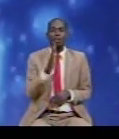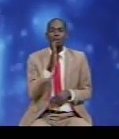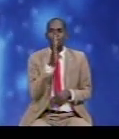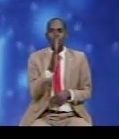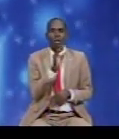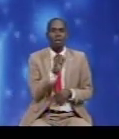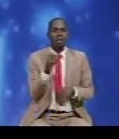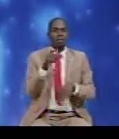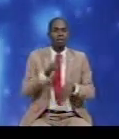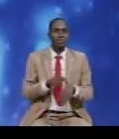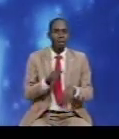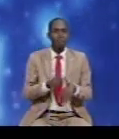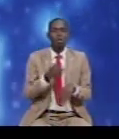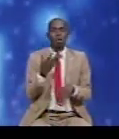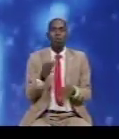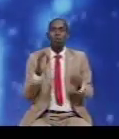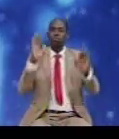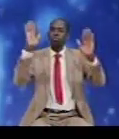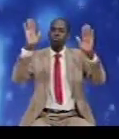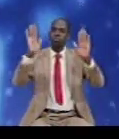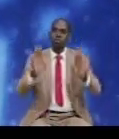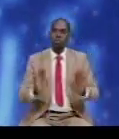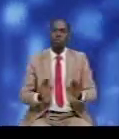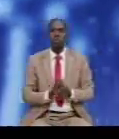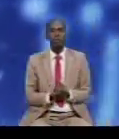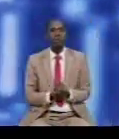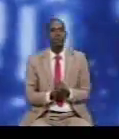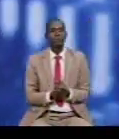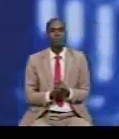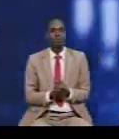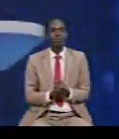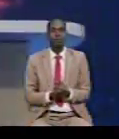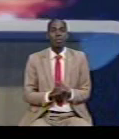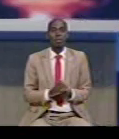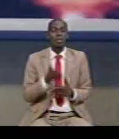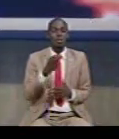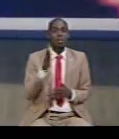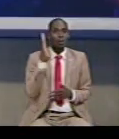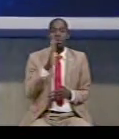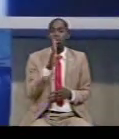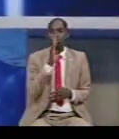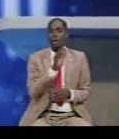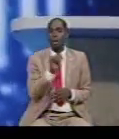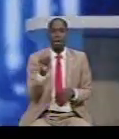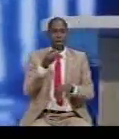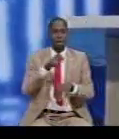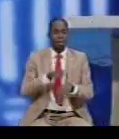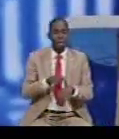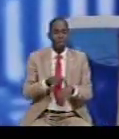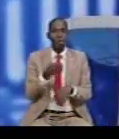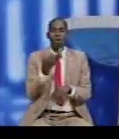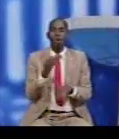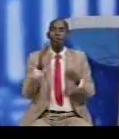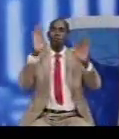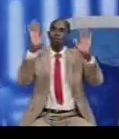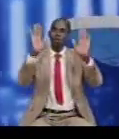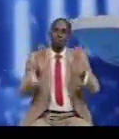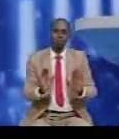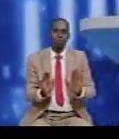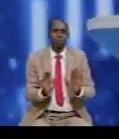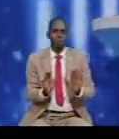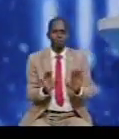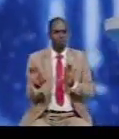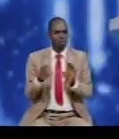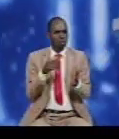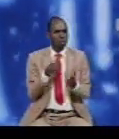a time of trouble. There shall be a time of trouble. Does that